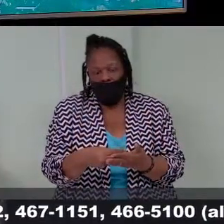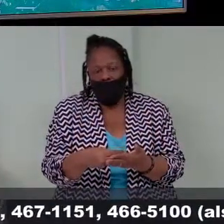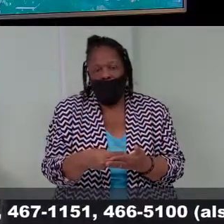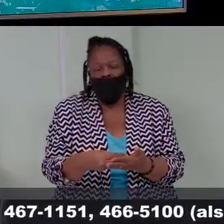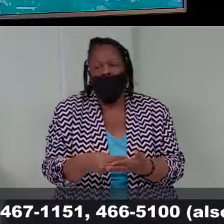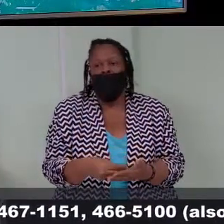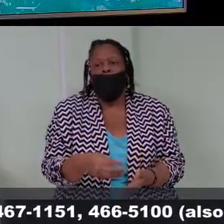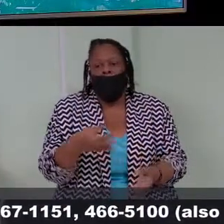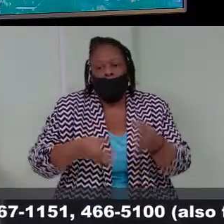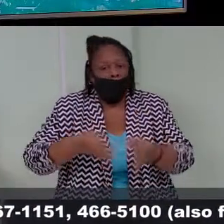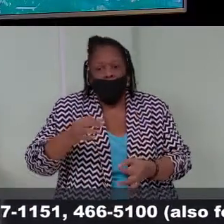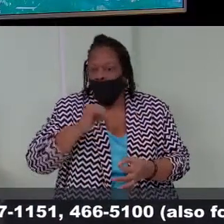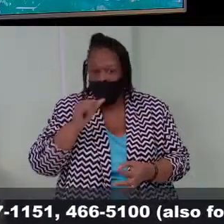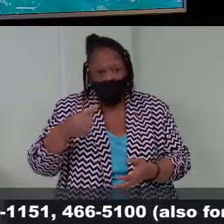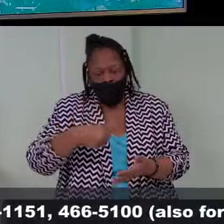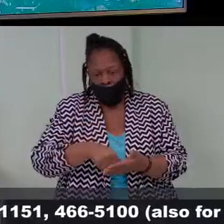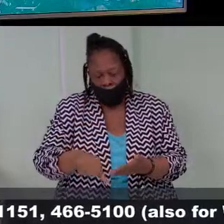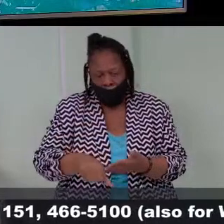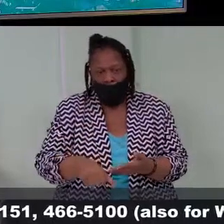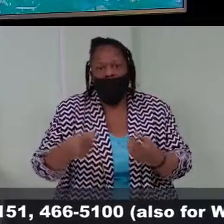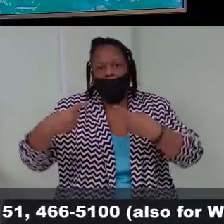serve 6 months in prison.